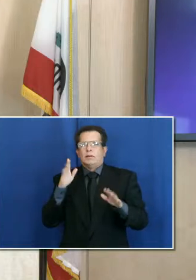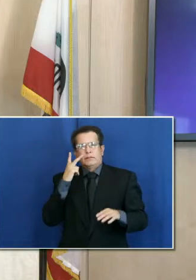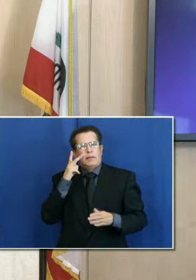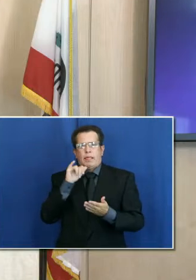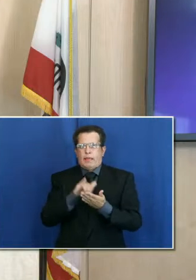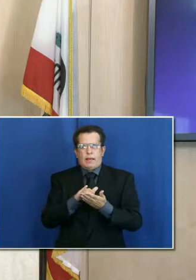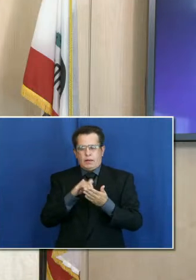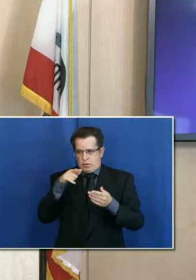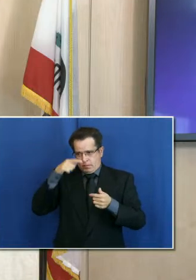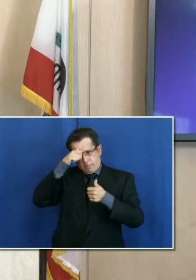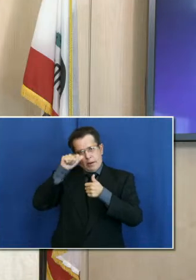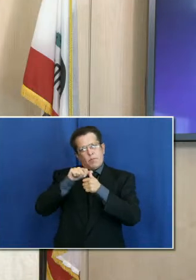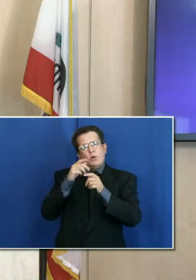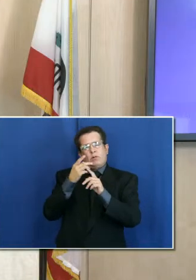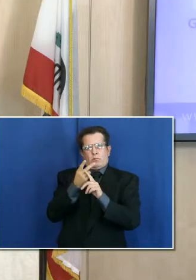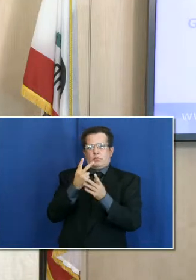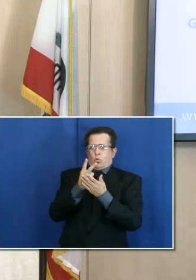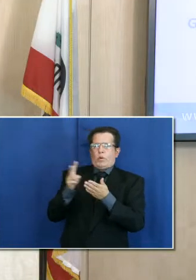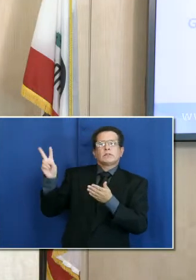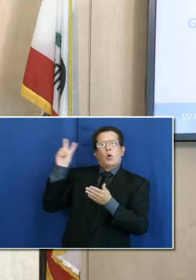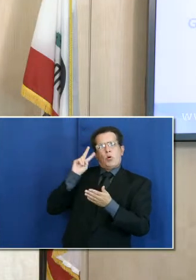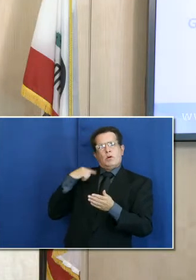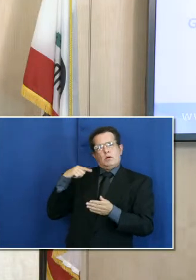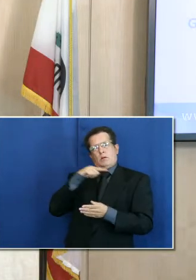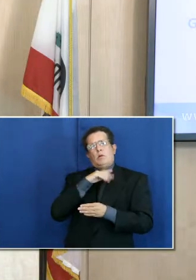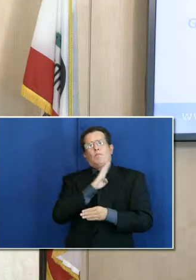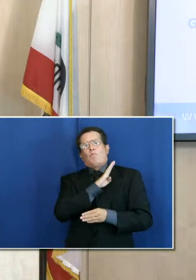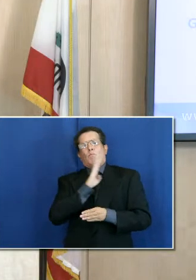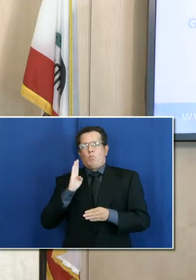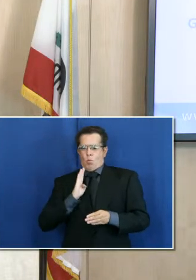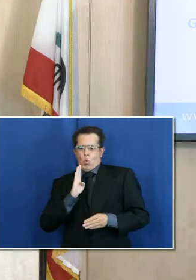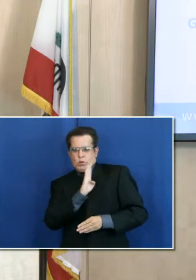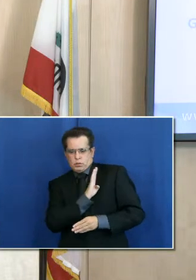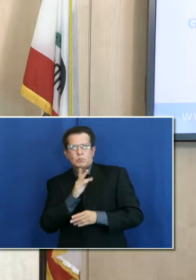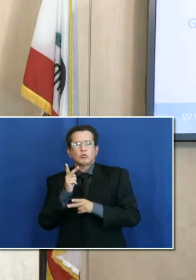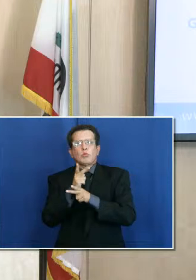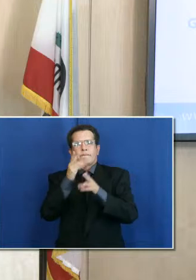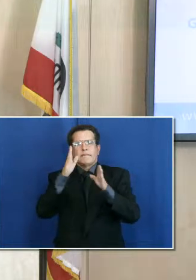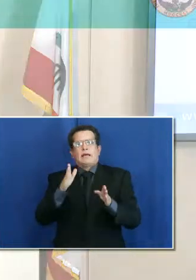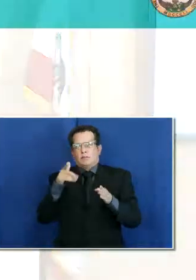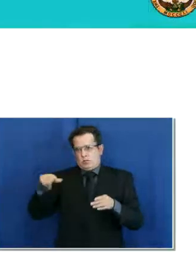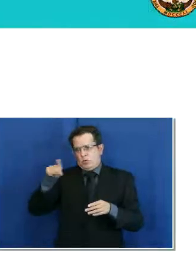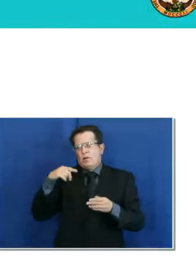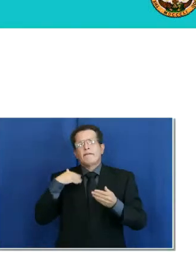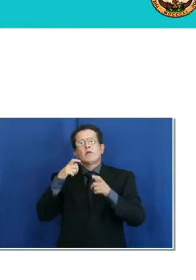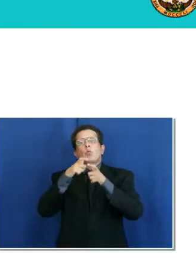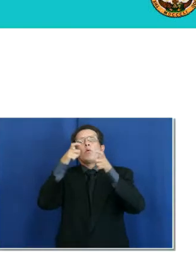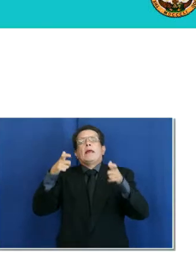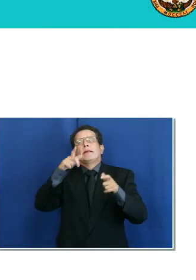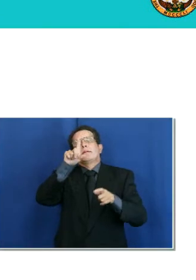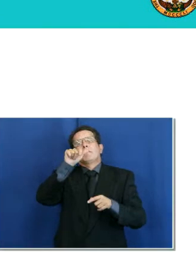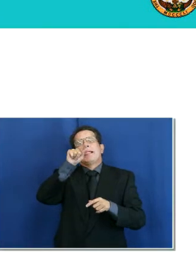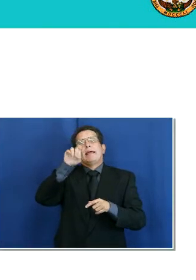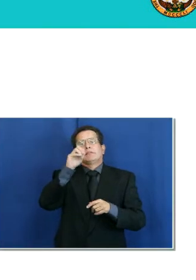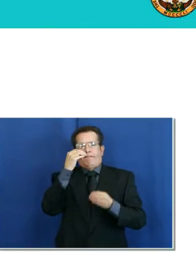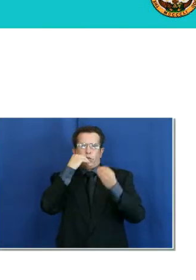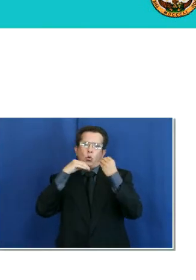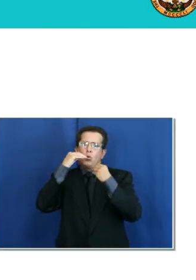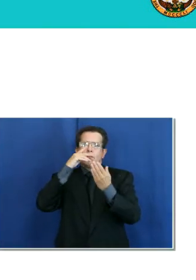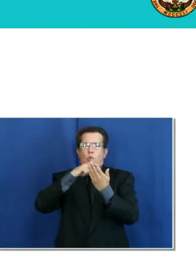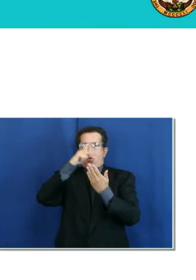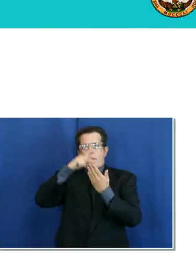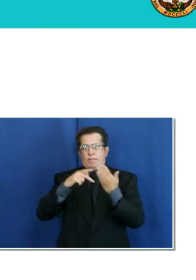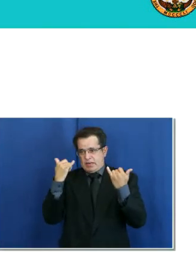weeks ago we mentioned that our County Board of Supervisors approved expanding the popular Great Plates program that works with